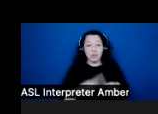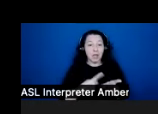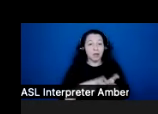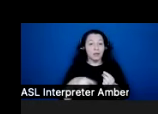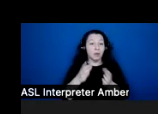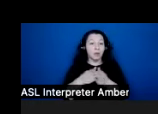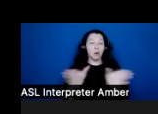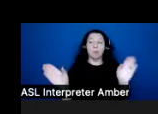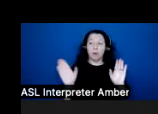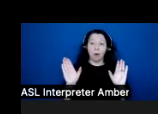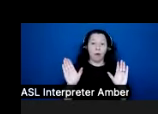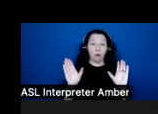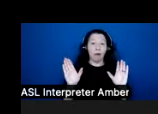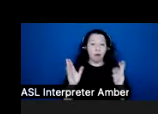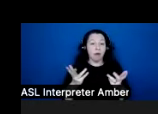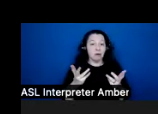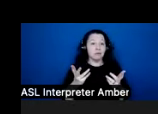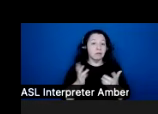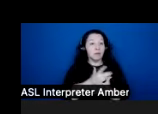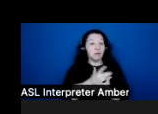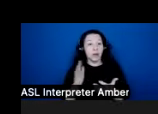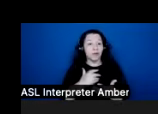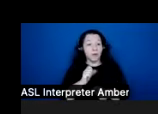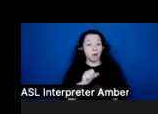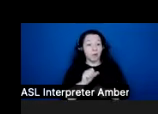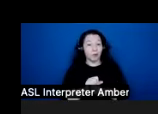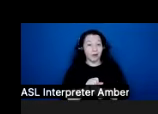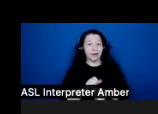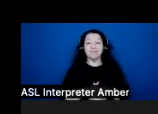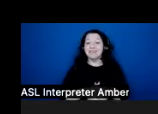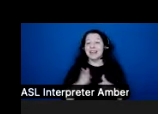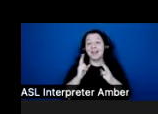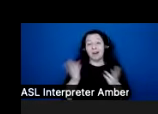work and the space that we share together. It's an honor to be here with you all.